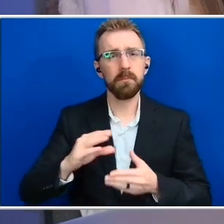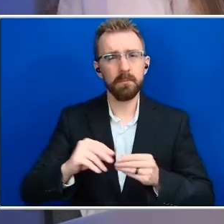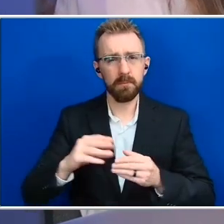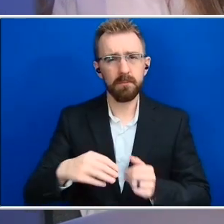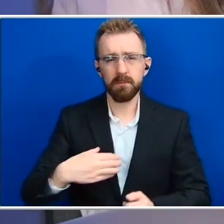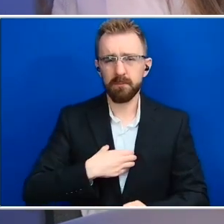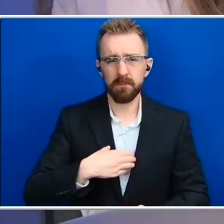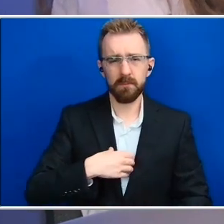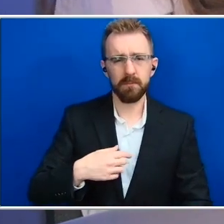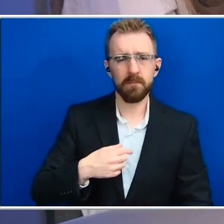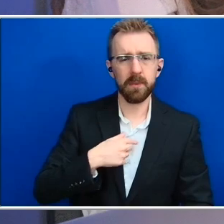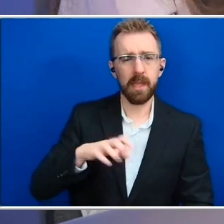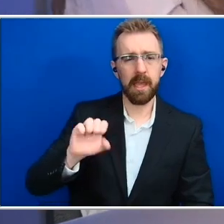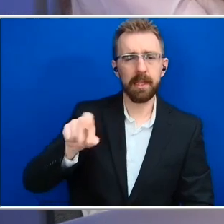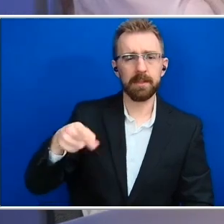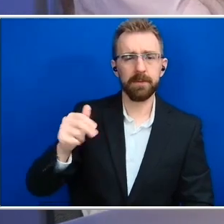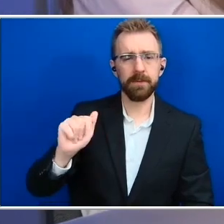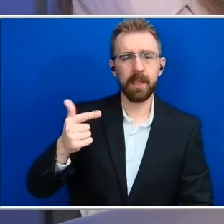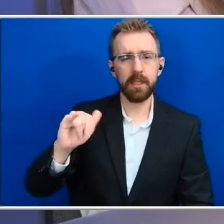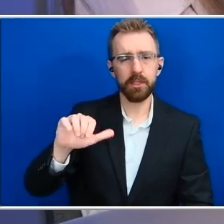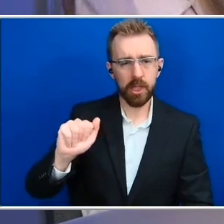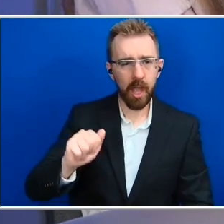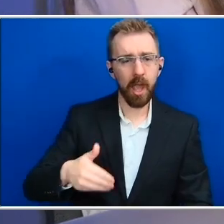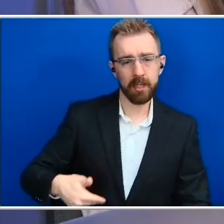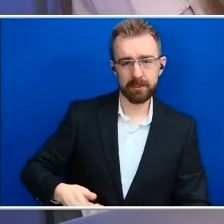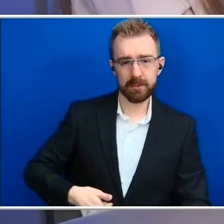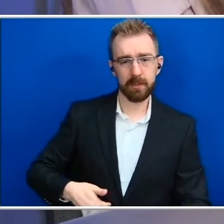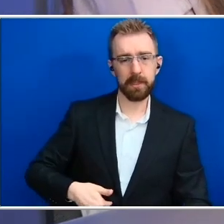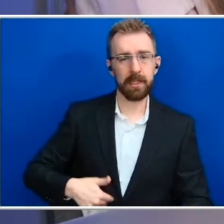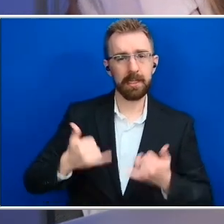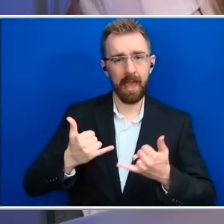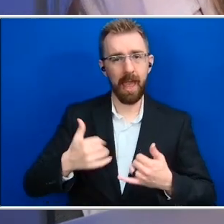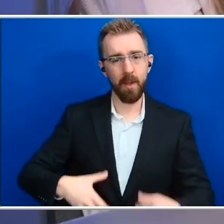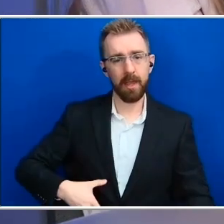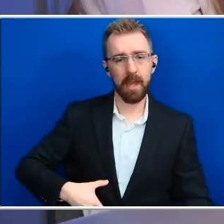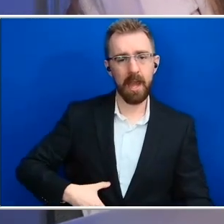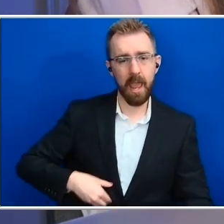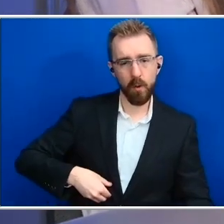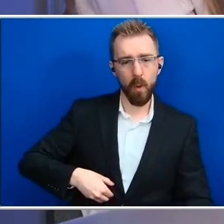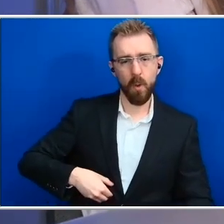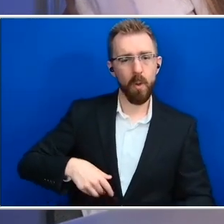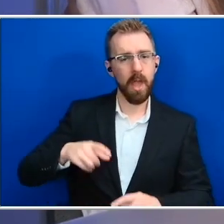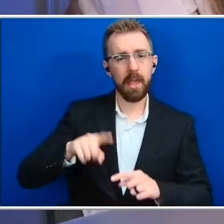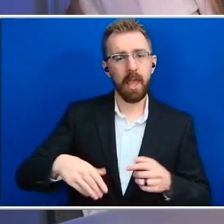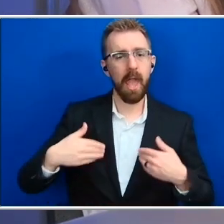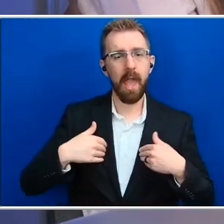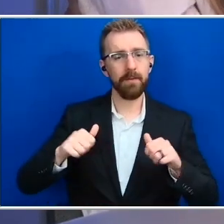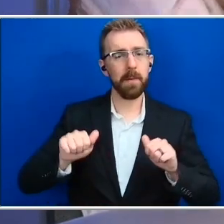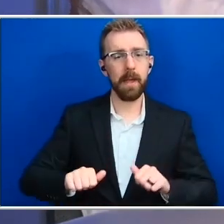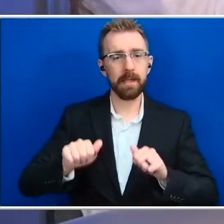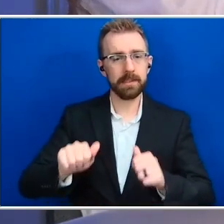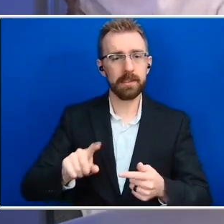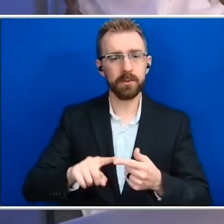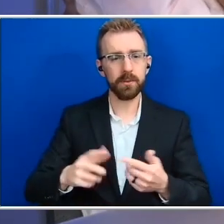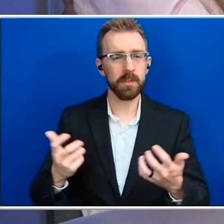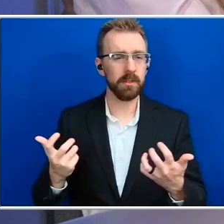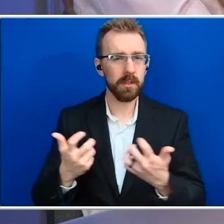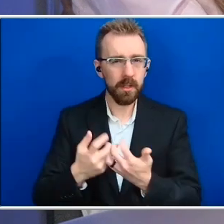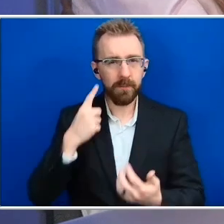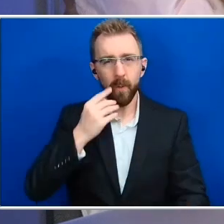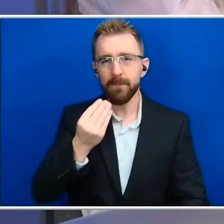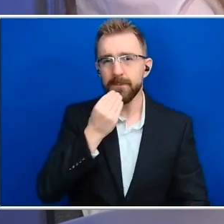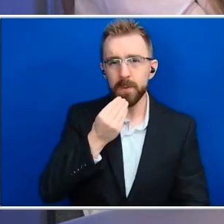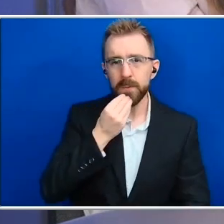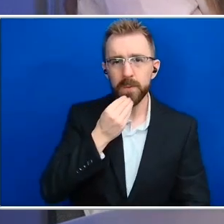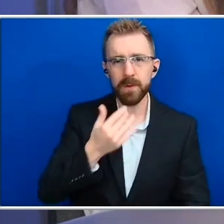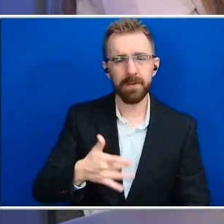or now this stomach that is narrowed cannot have capacity to accommodate for the food. And beside with